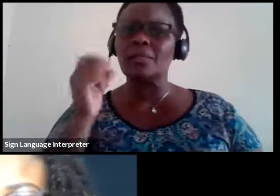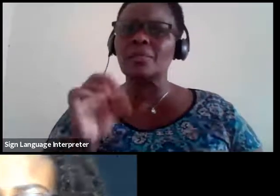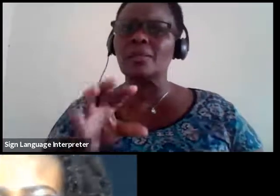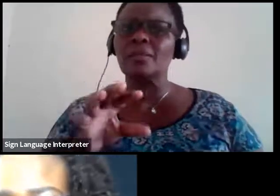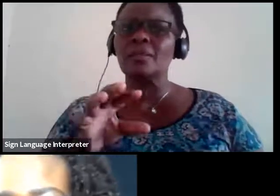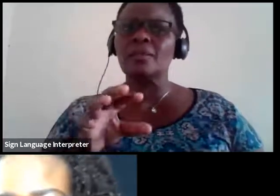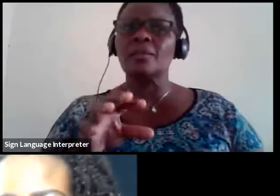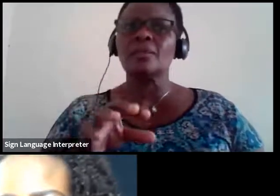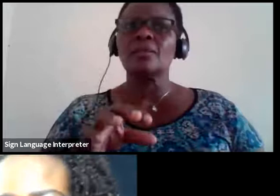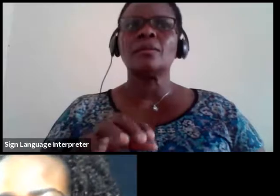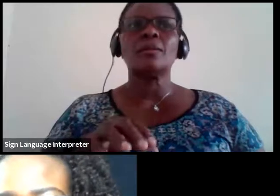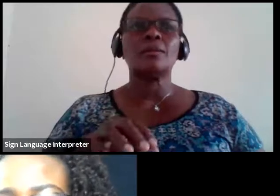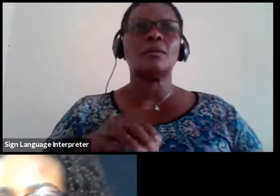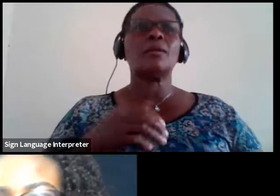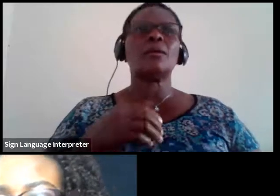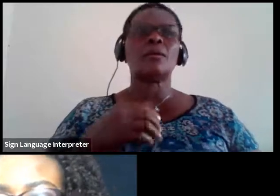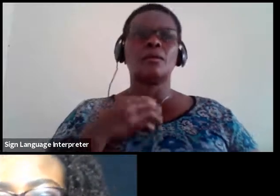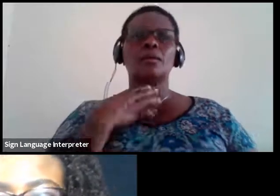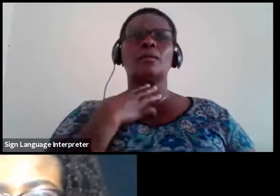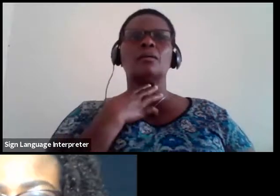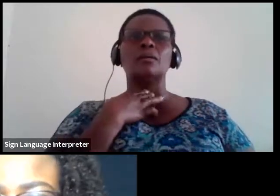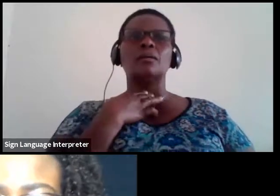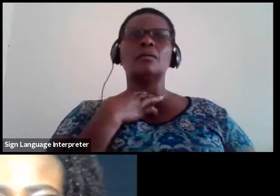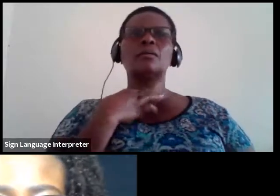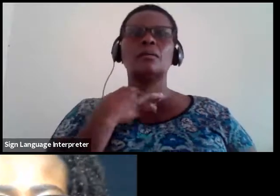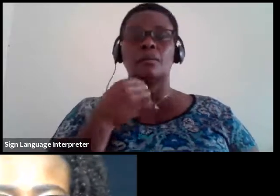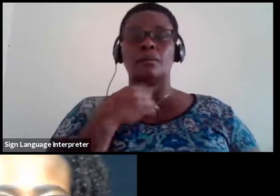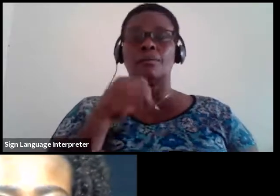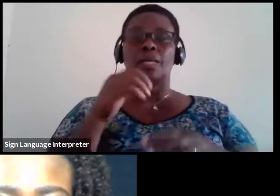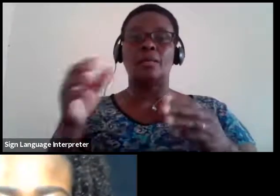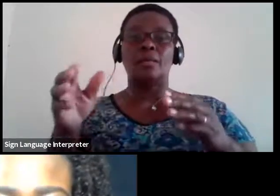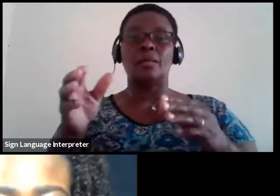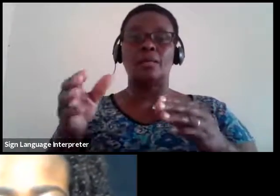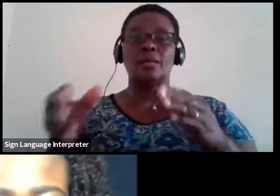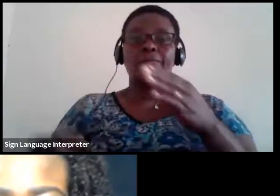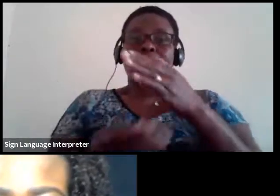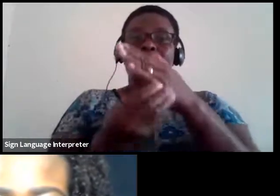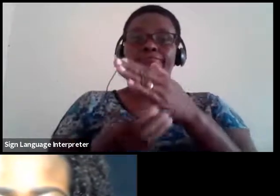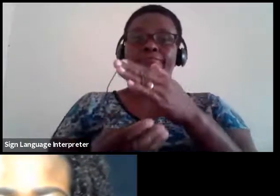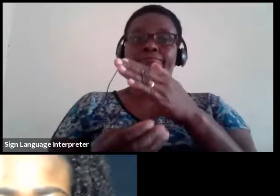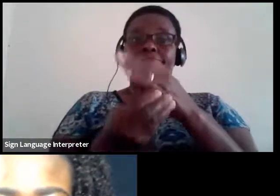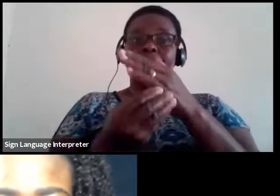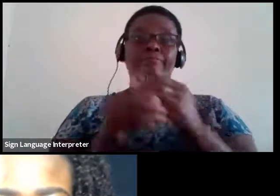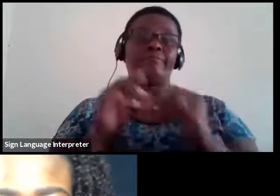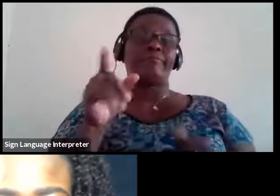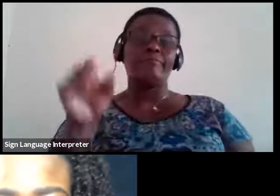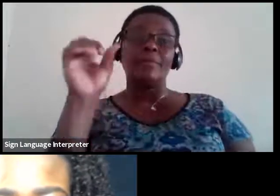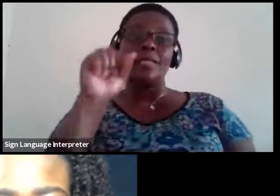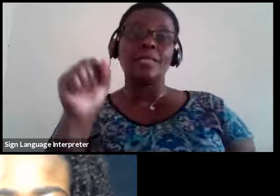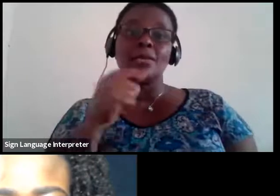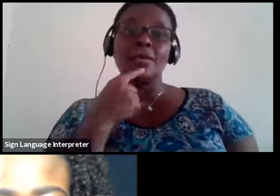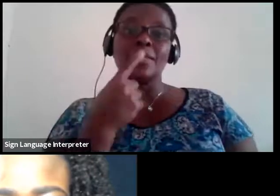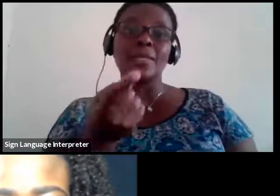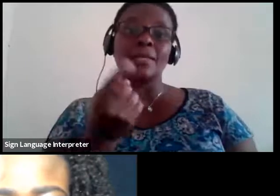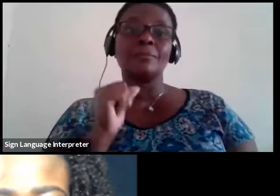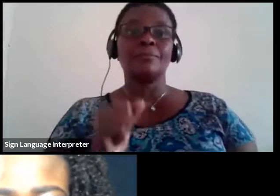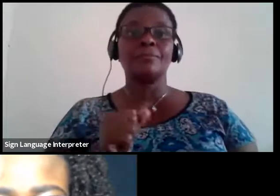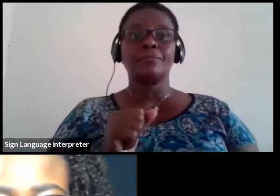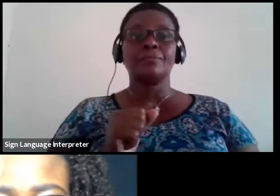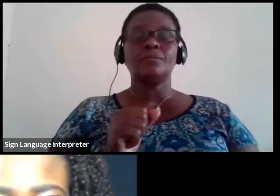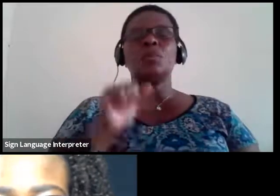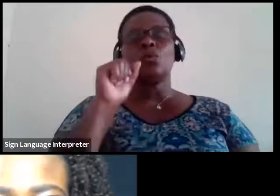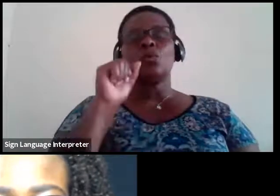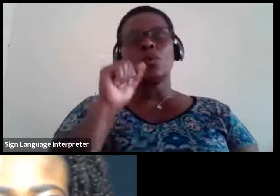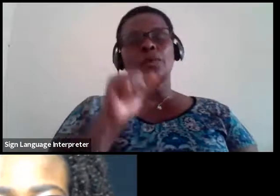what Sandra said. She talked about we need solutions that don't include a lot